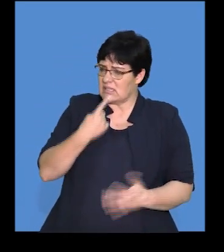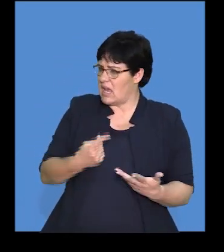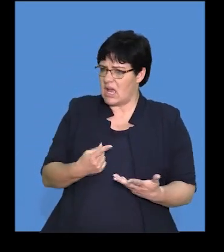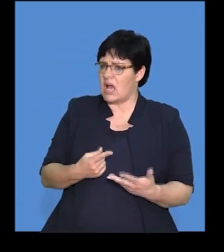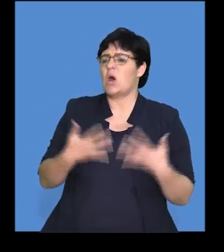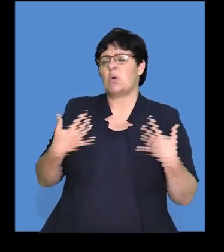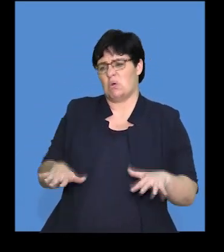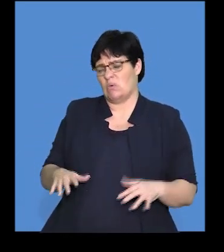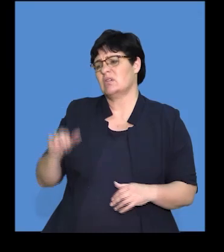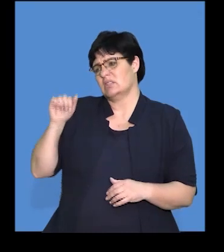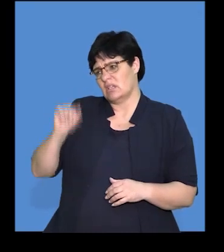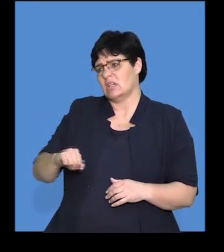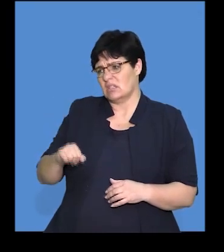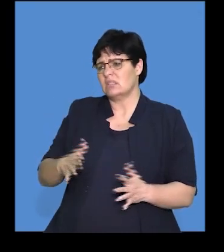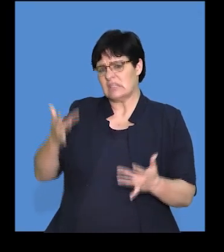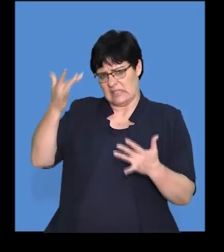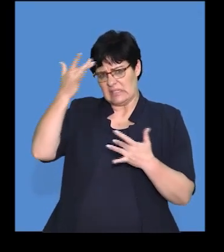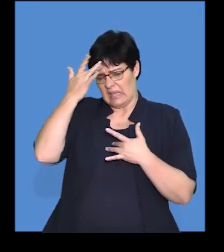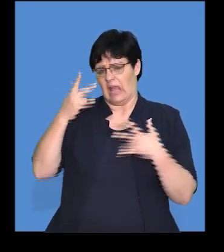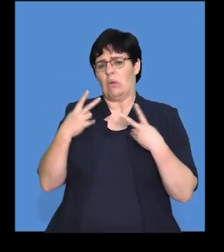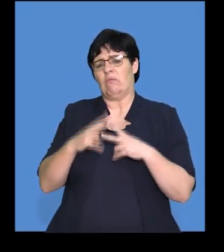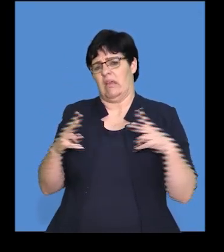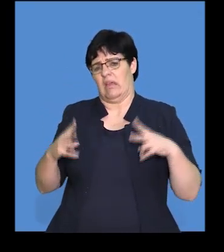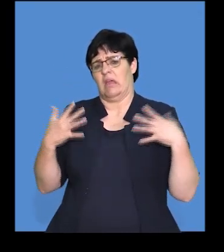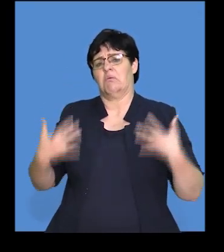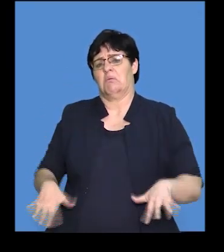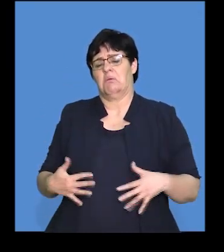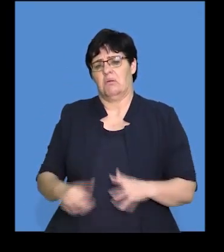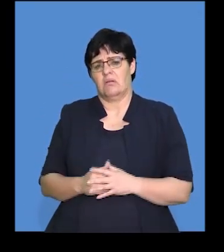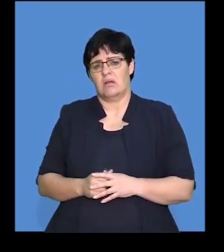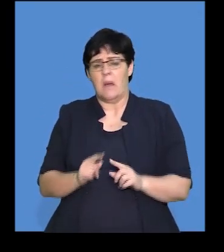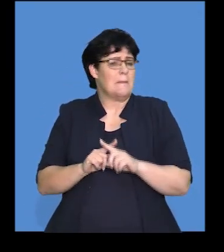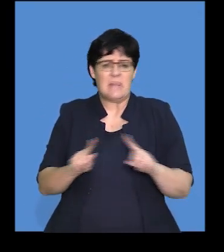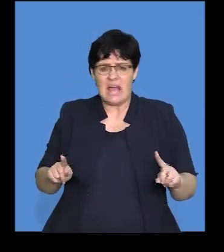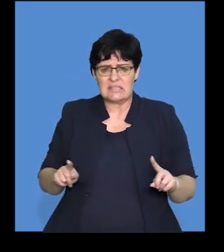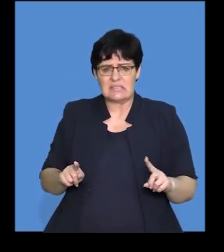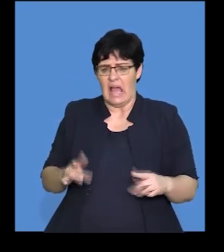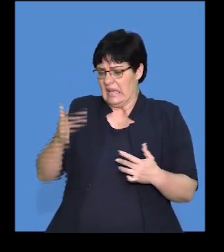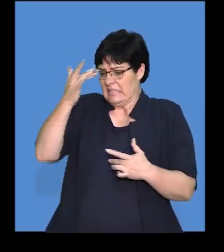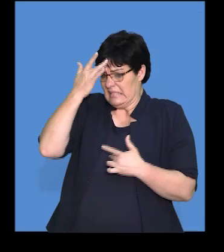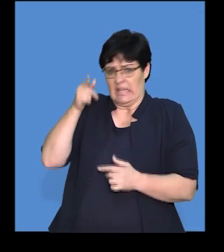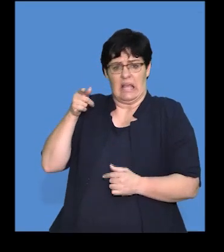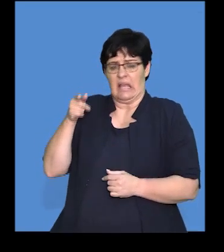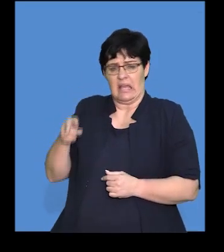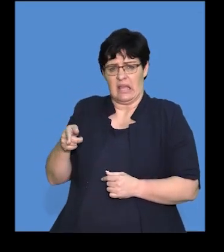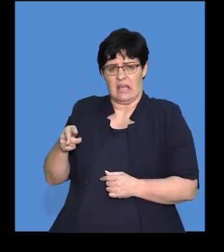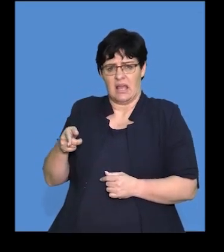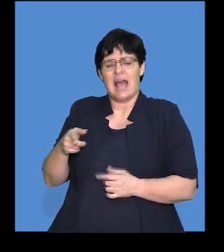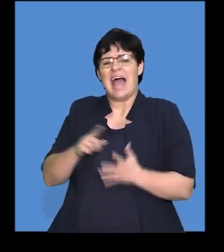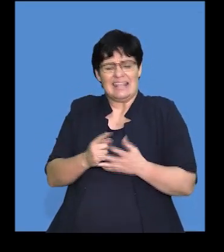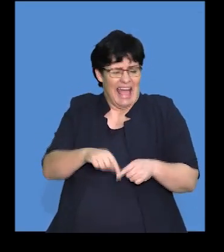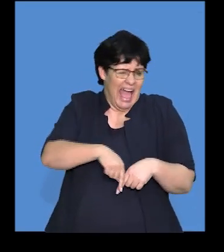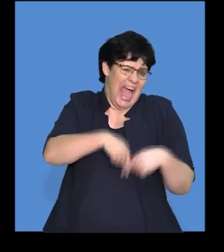gravely, "Yes, she is very sick. But it is not that kind of sickness. It is